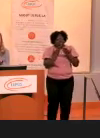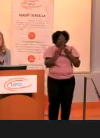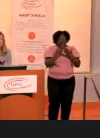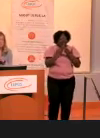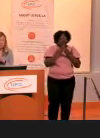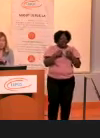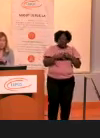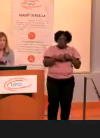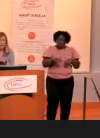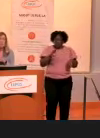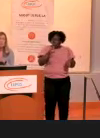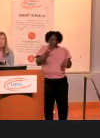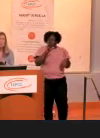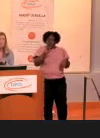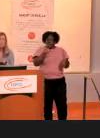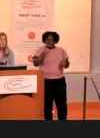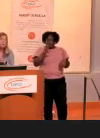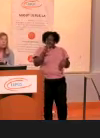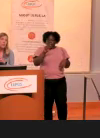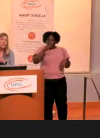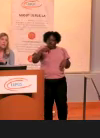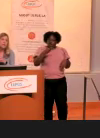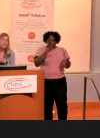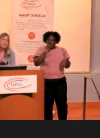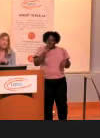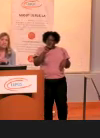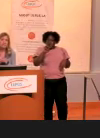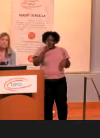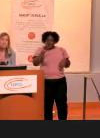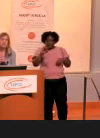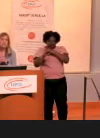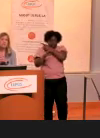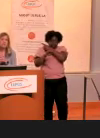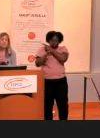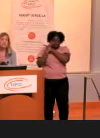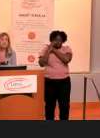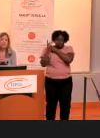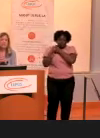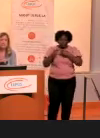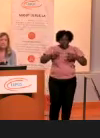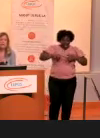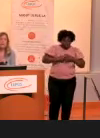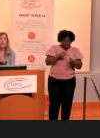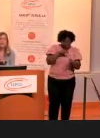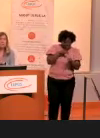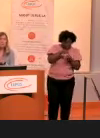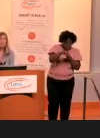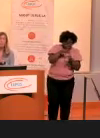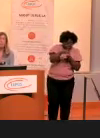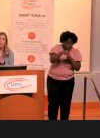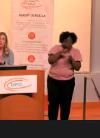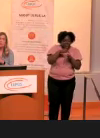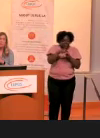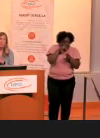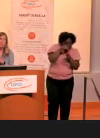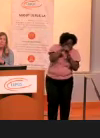been cyclophosphamide for many, many years. So when I started my fellowship back in the 90s, this is